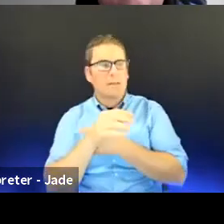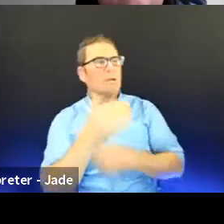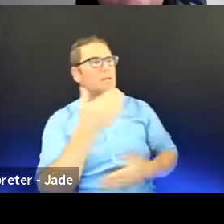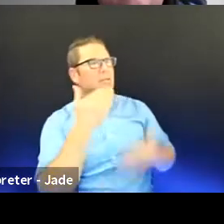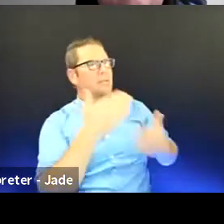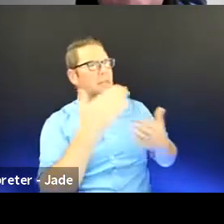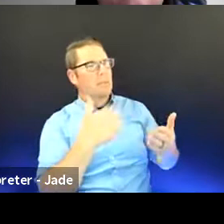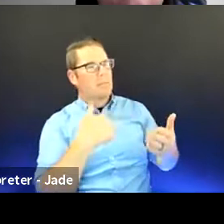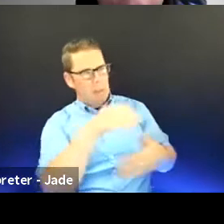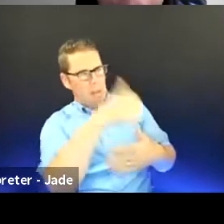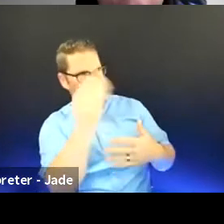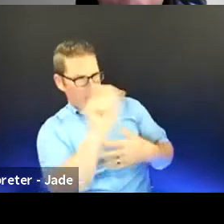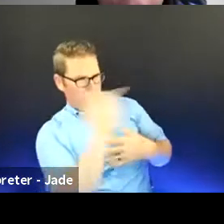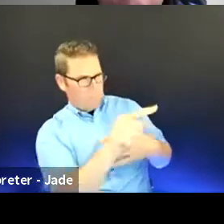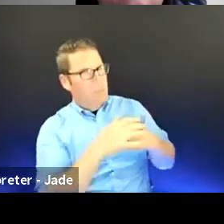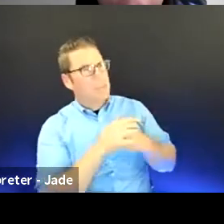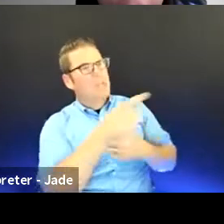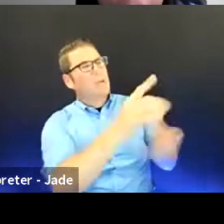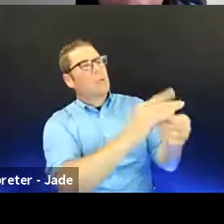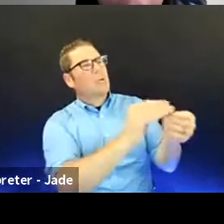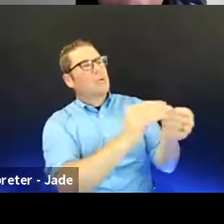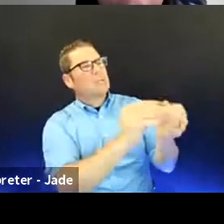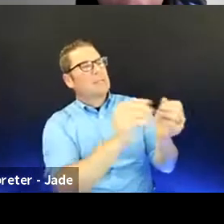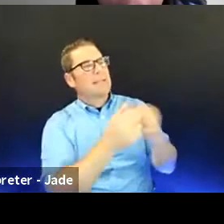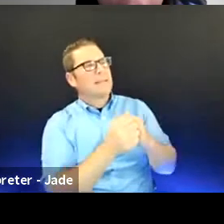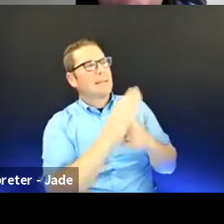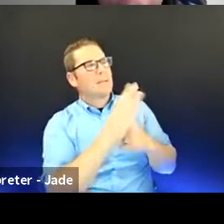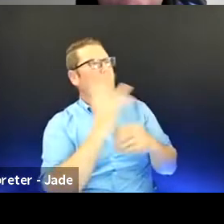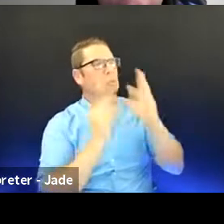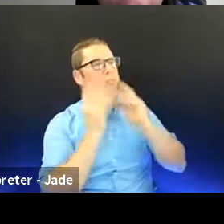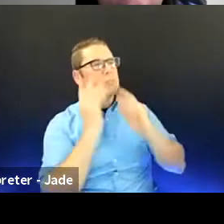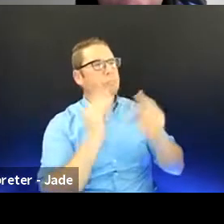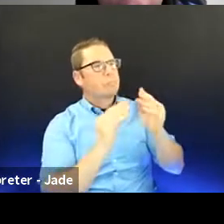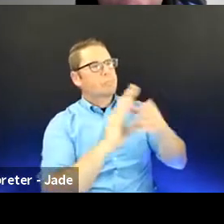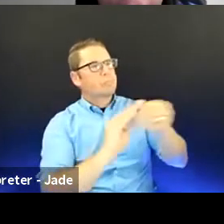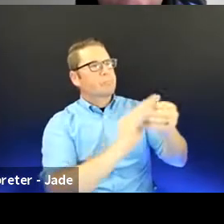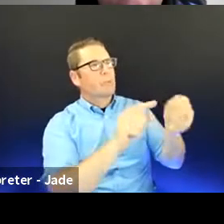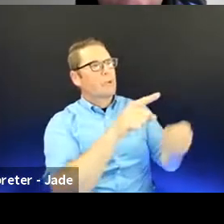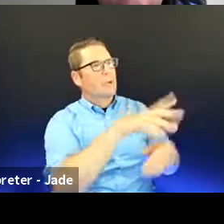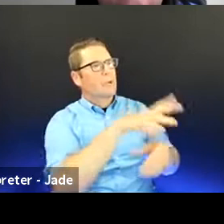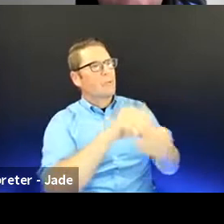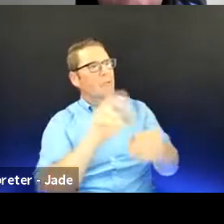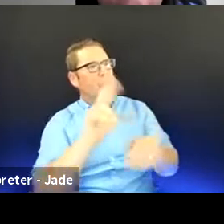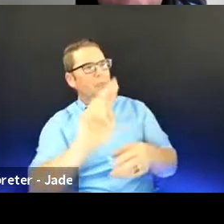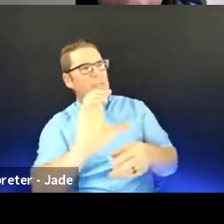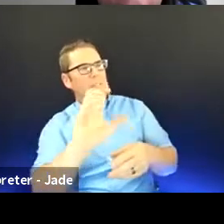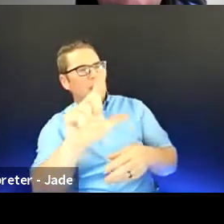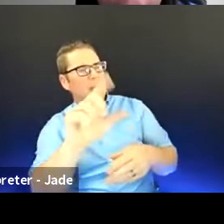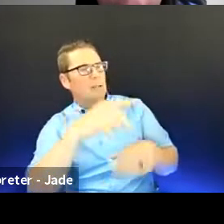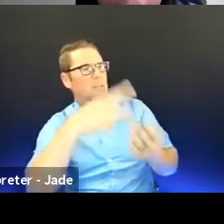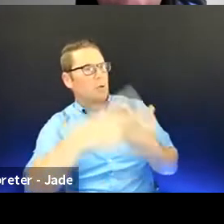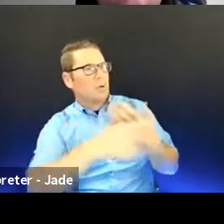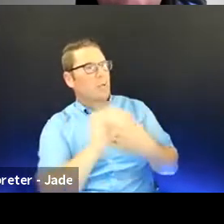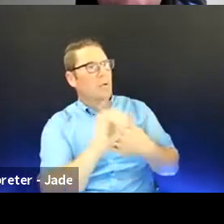talked about, you know, being around at the development of the UCIA program, also being instrumental in getting